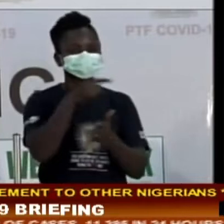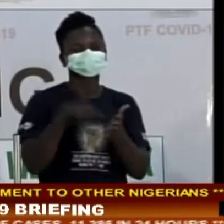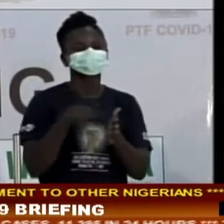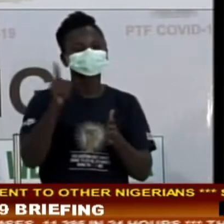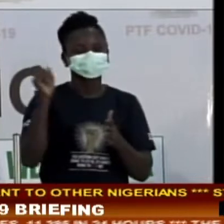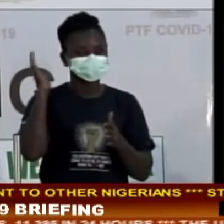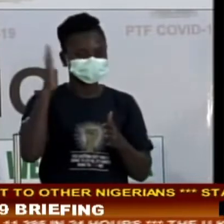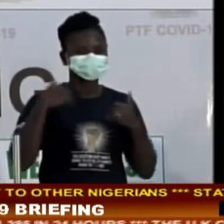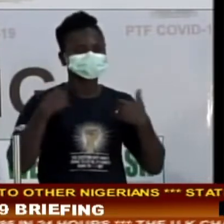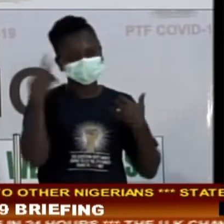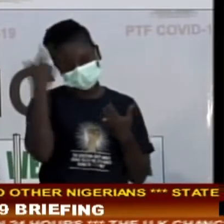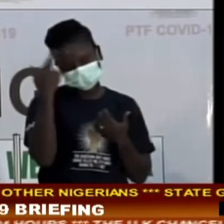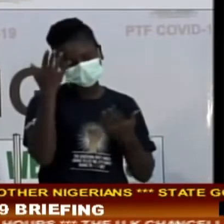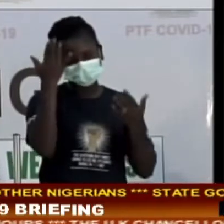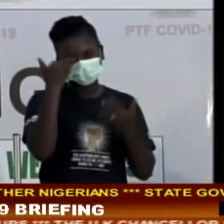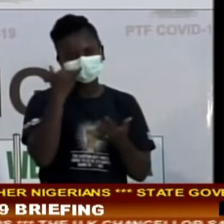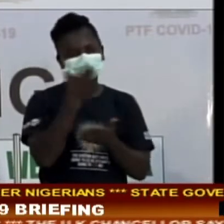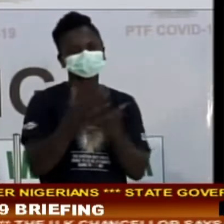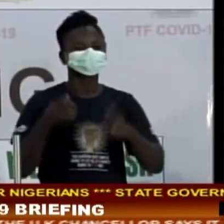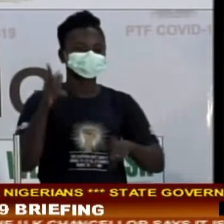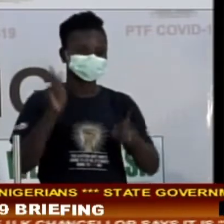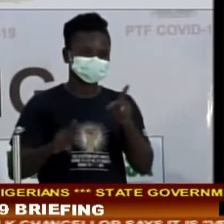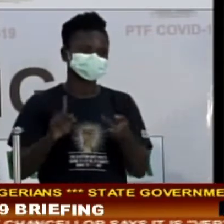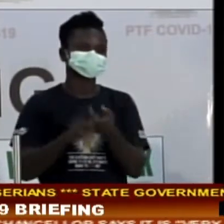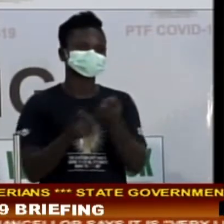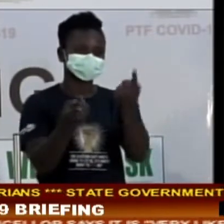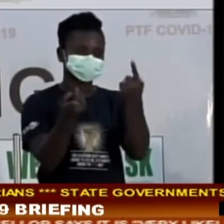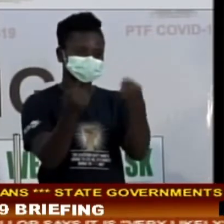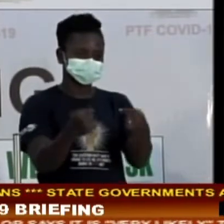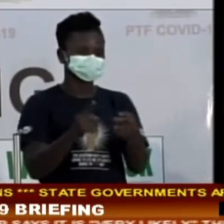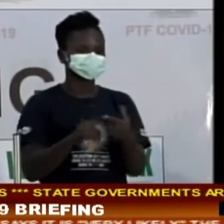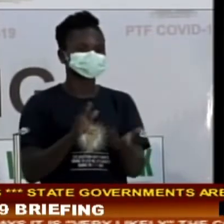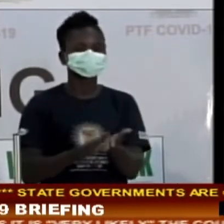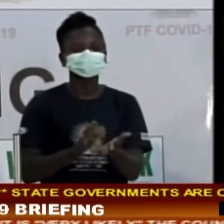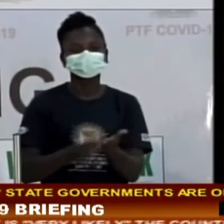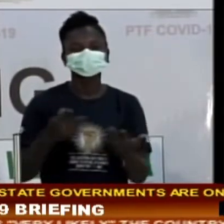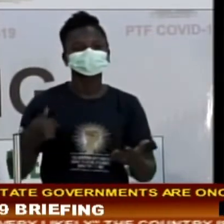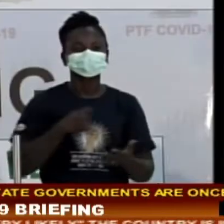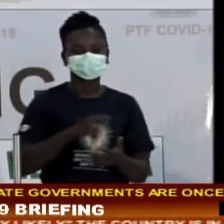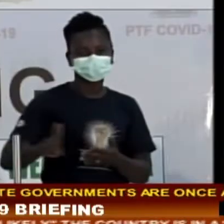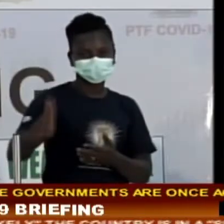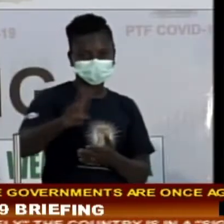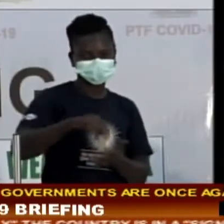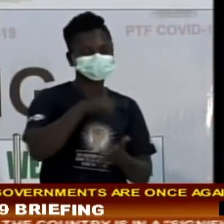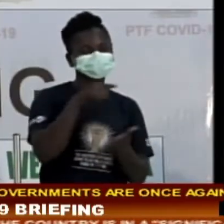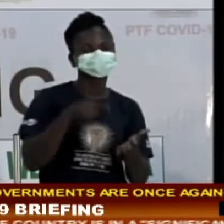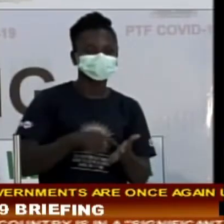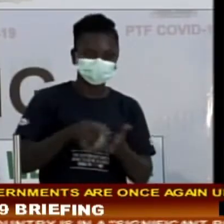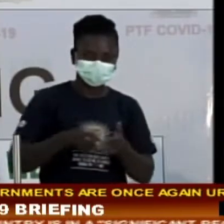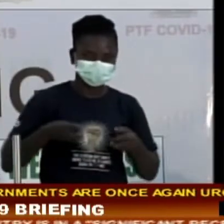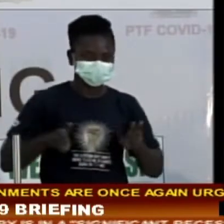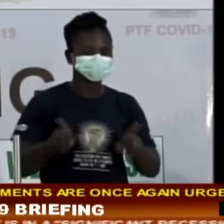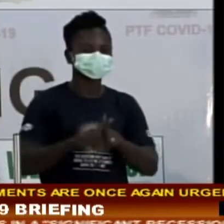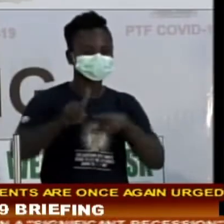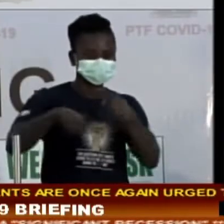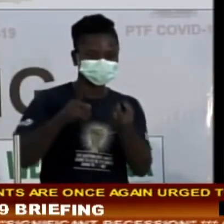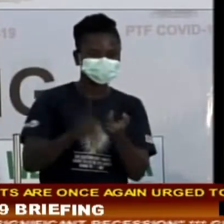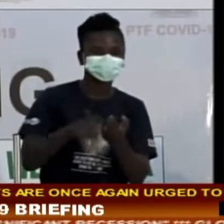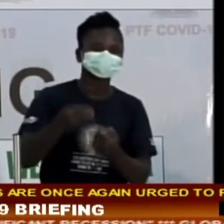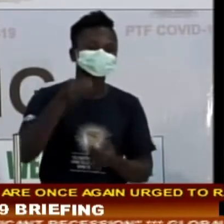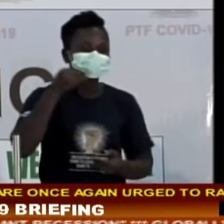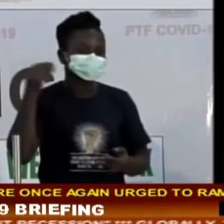school is to at least get a meal a day so this encouragement we're also using the mediums as they get to the homes to appeal